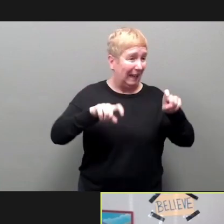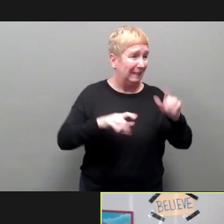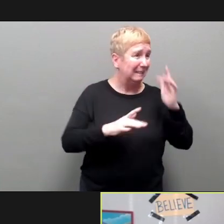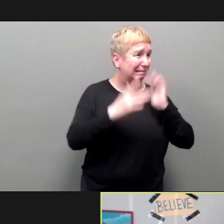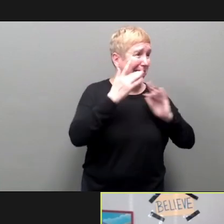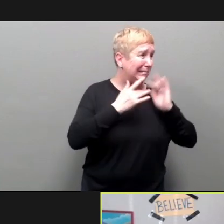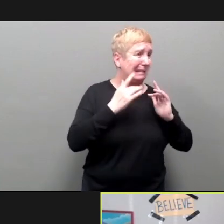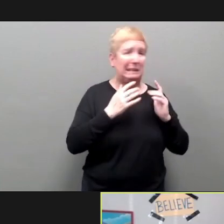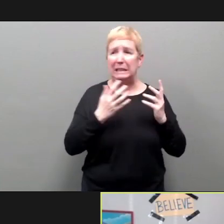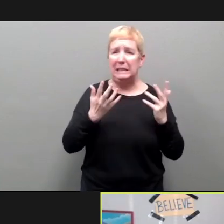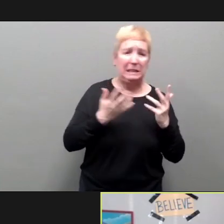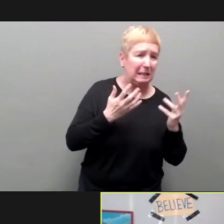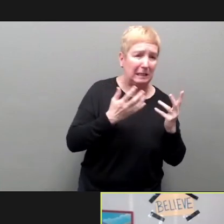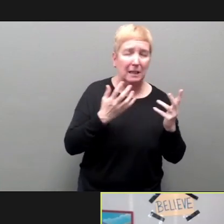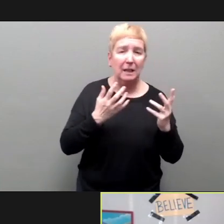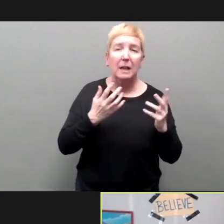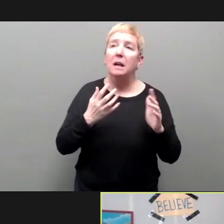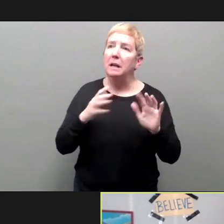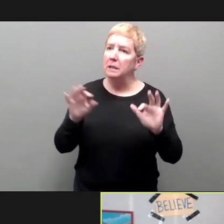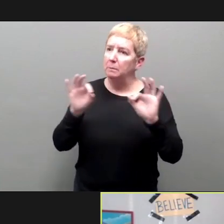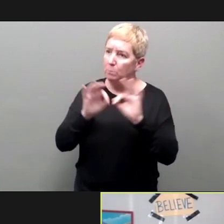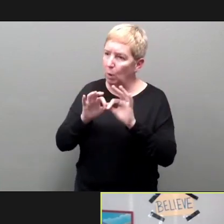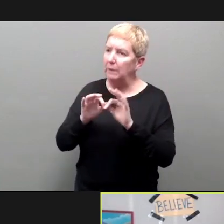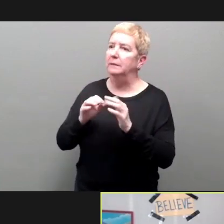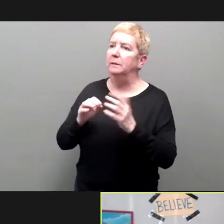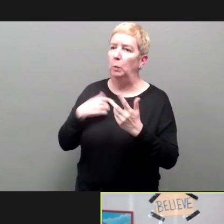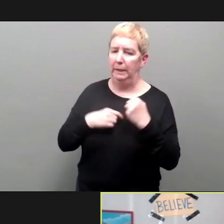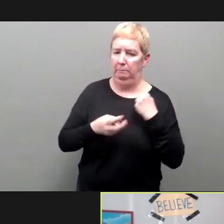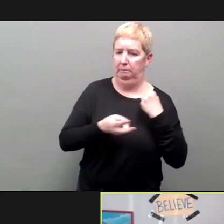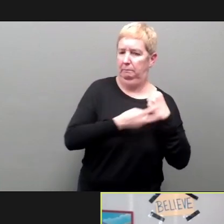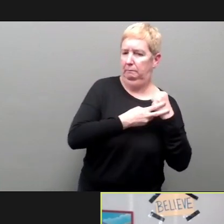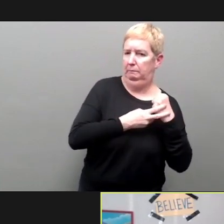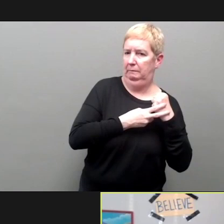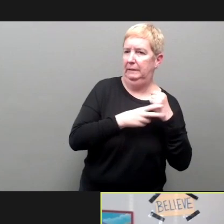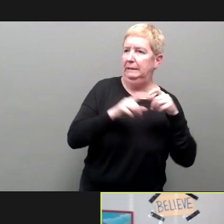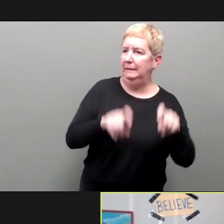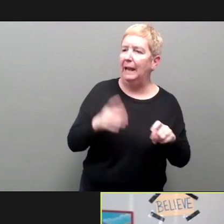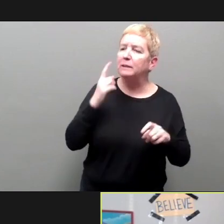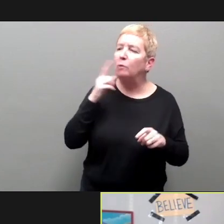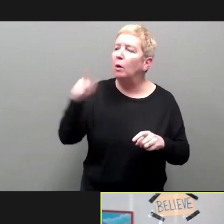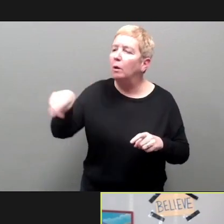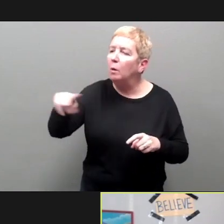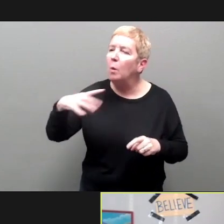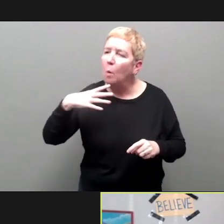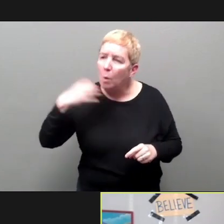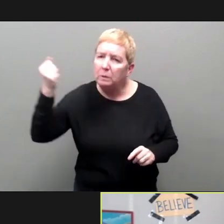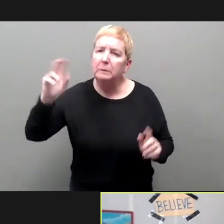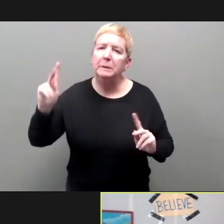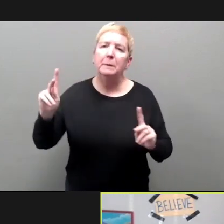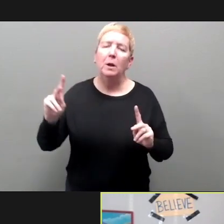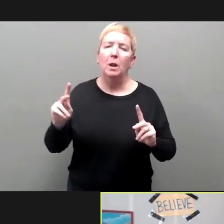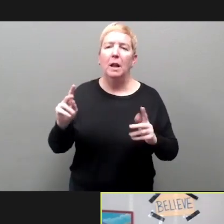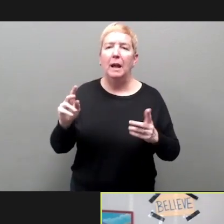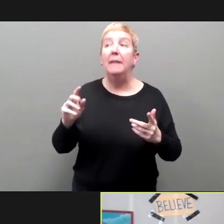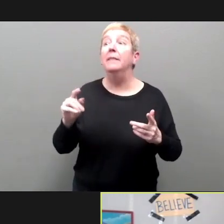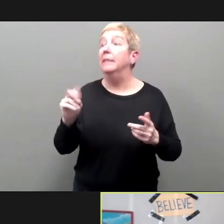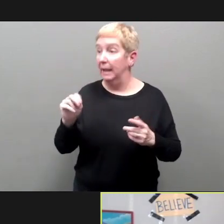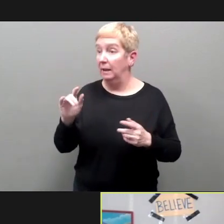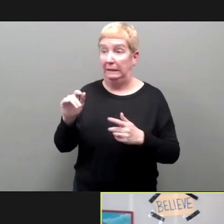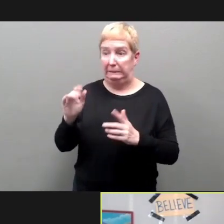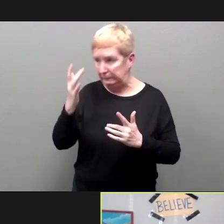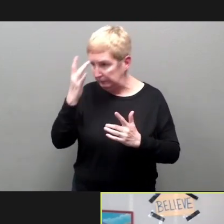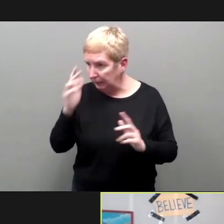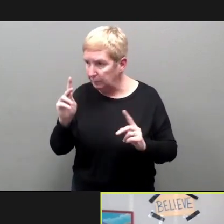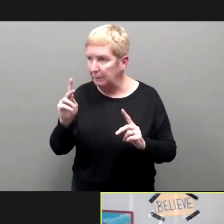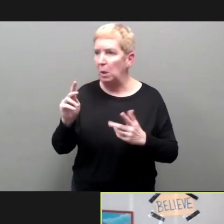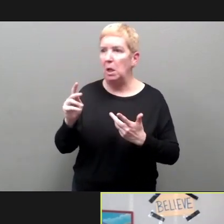sure people who are older have an access to tests, because then we do give them a therapy that can make a difference. So I think